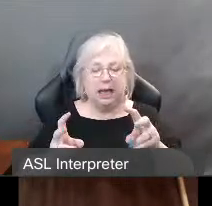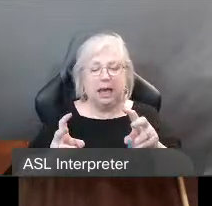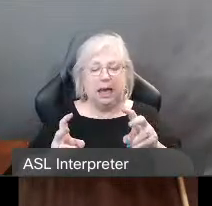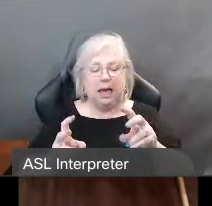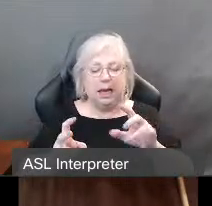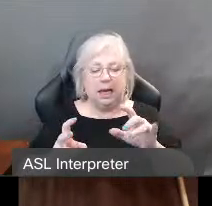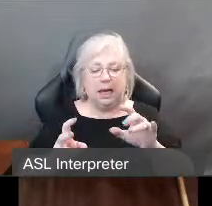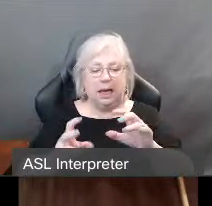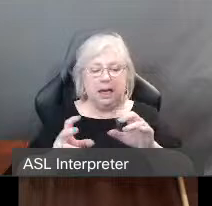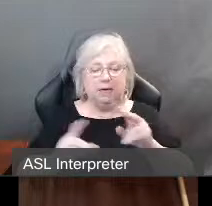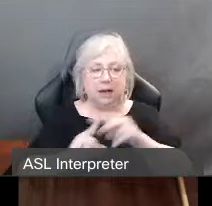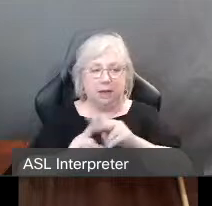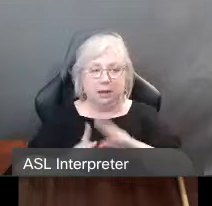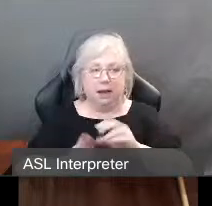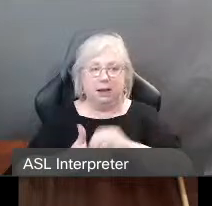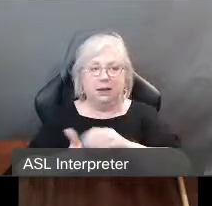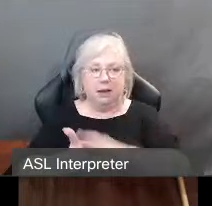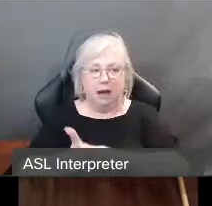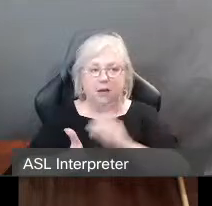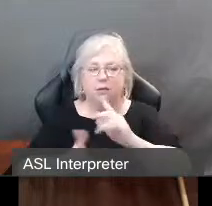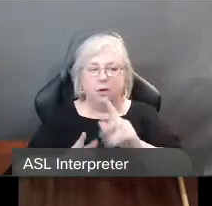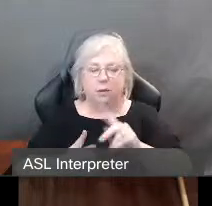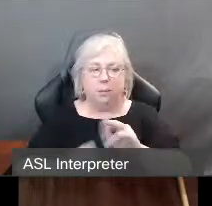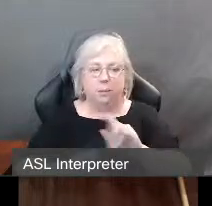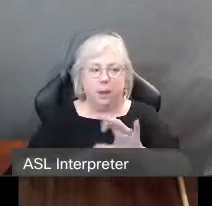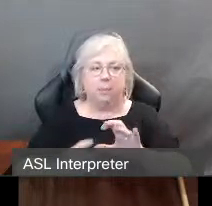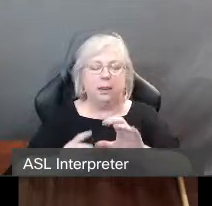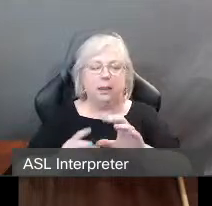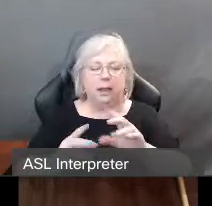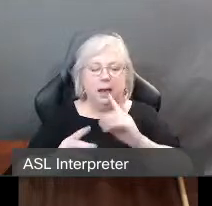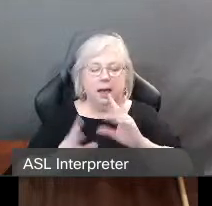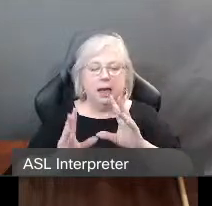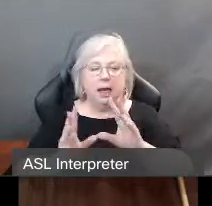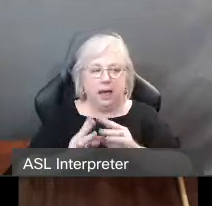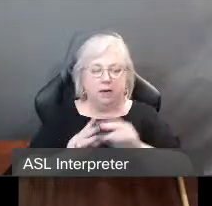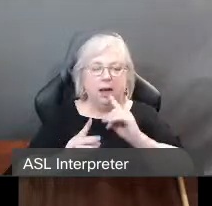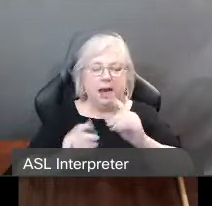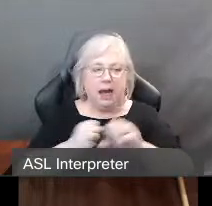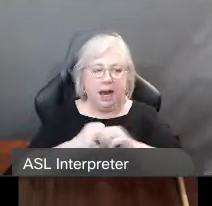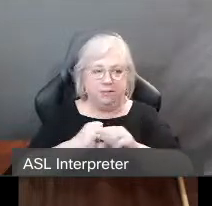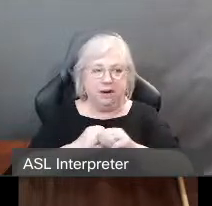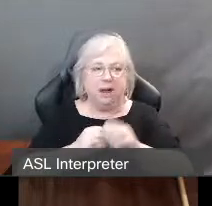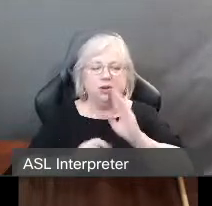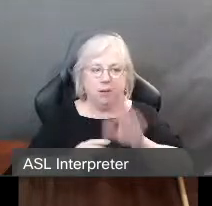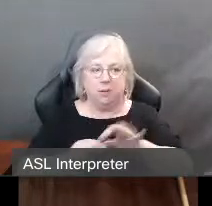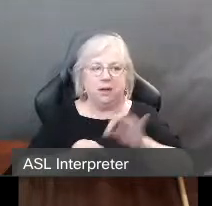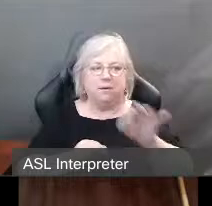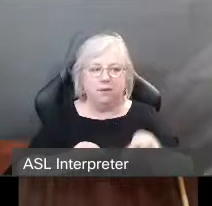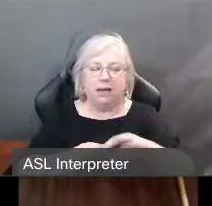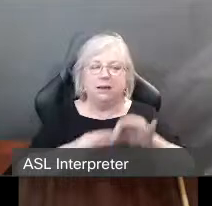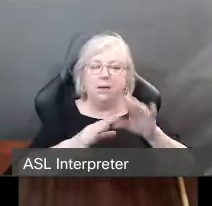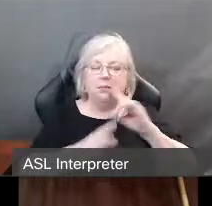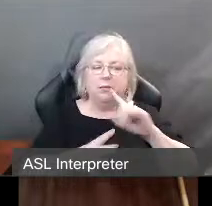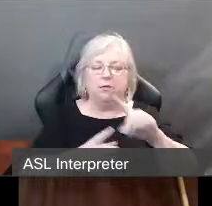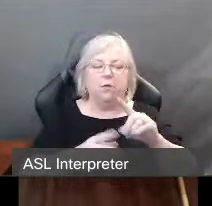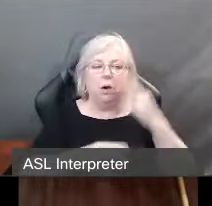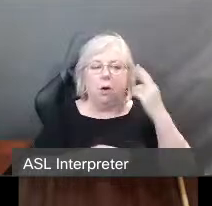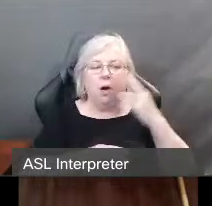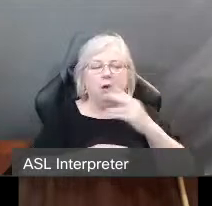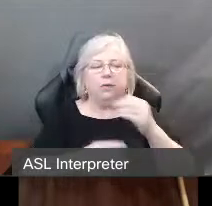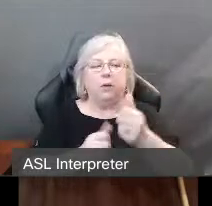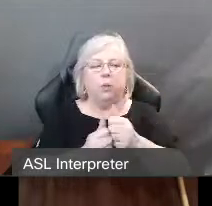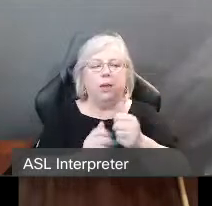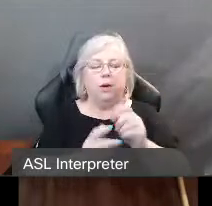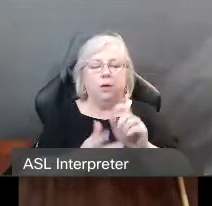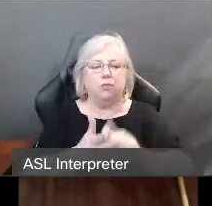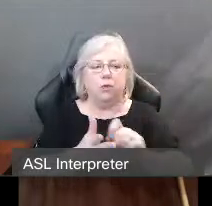no application which has been docketed for public hearing and advertised for such hearing shall be deferred except for cause and with a written request from